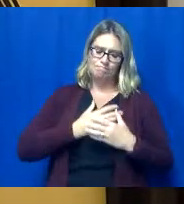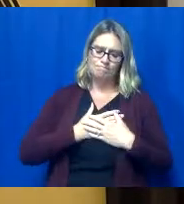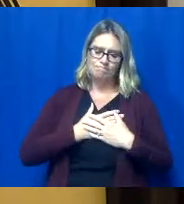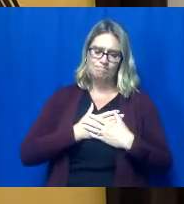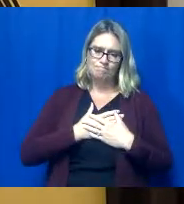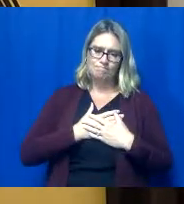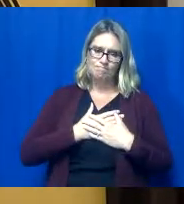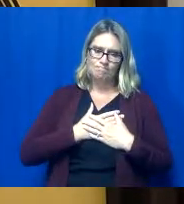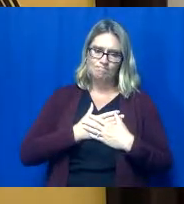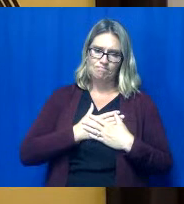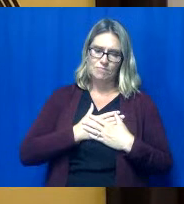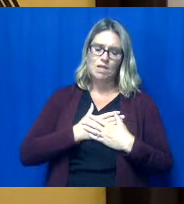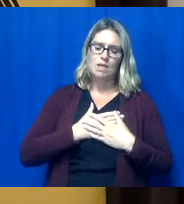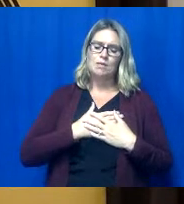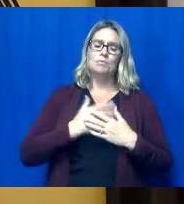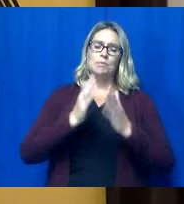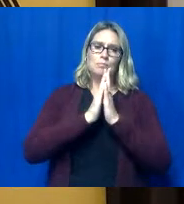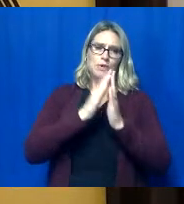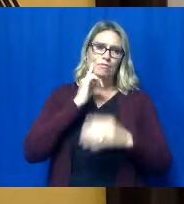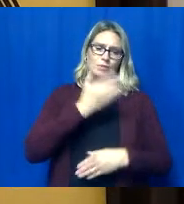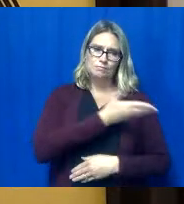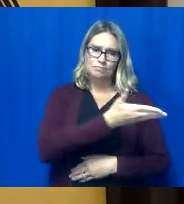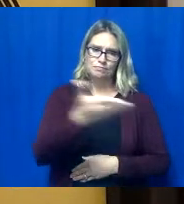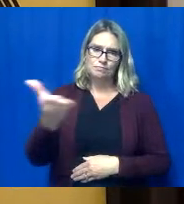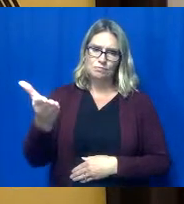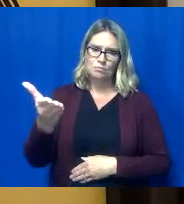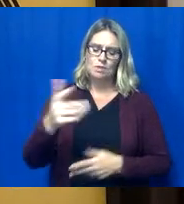grieve these tragic losses.